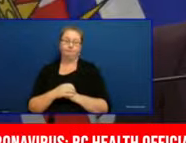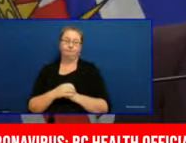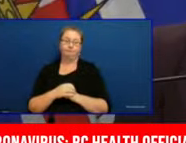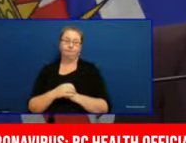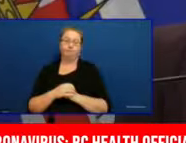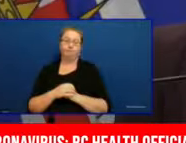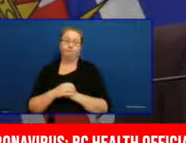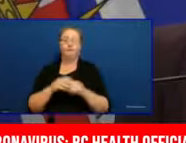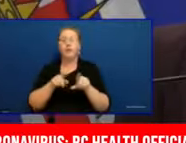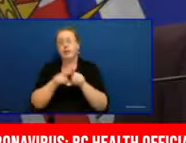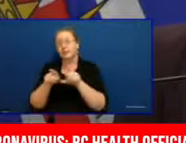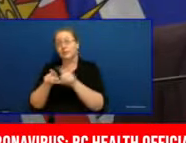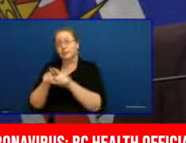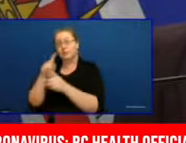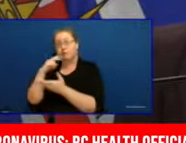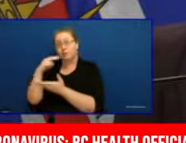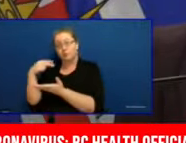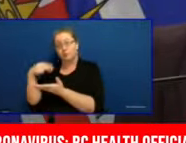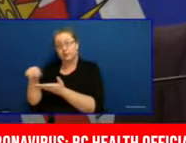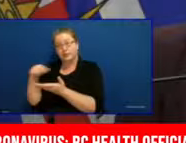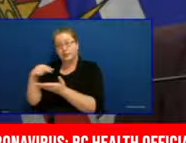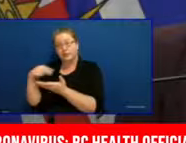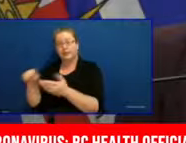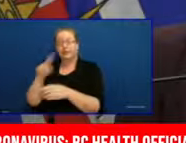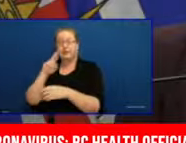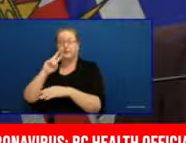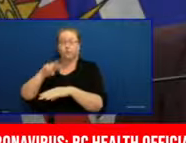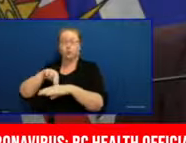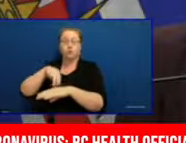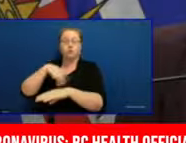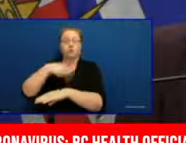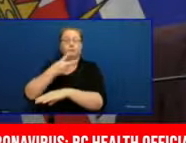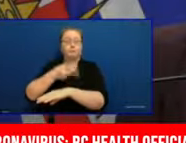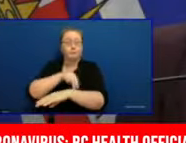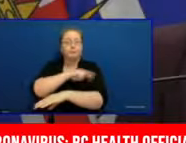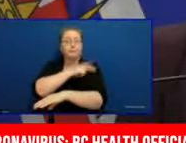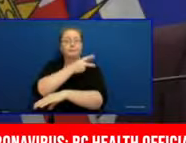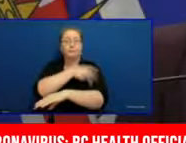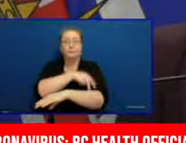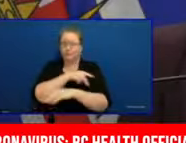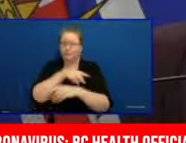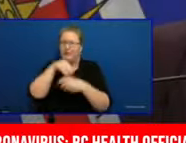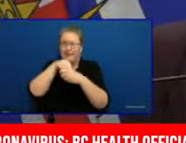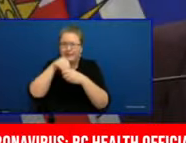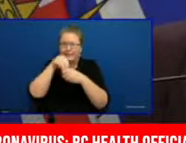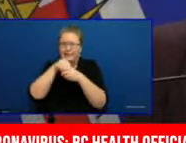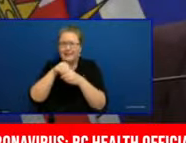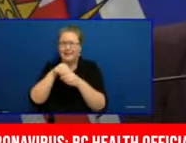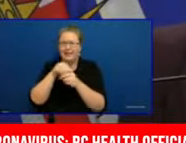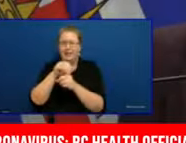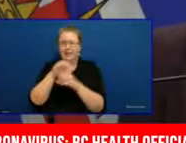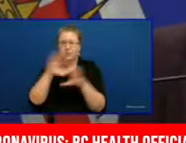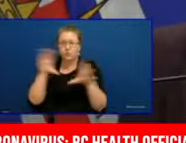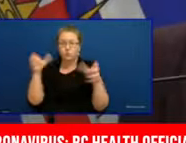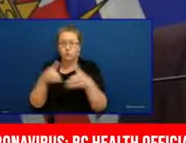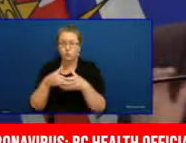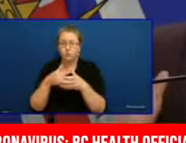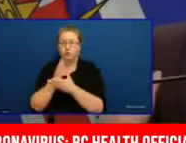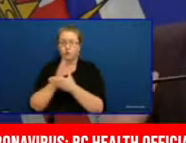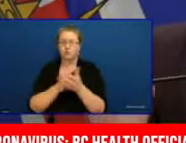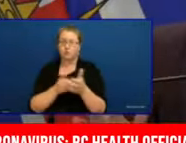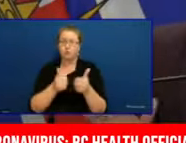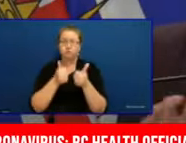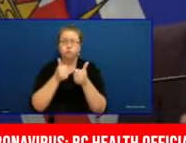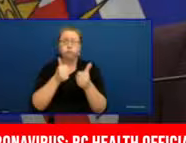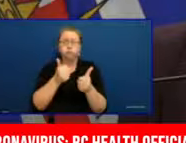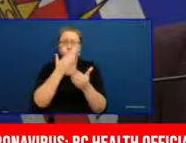I want to say the same for, the dance studios and gymnastics studios and those places, the indoor group settings. Some people